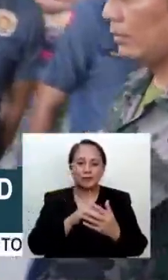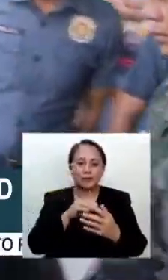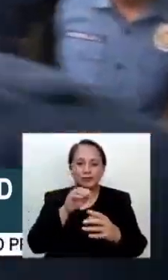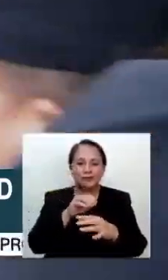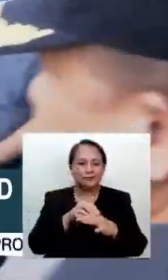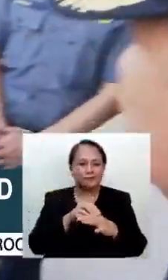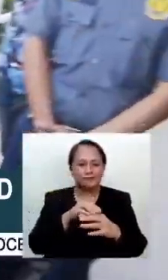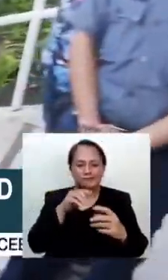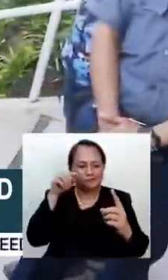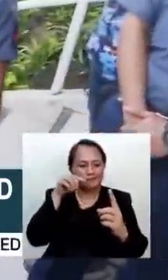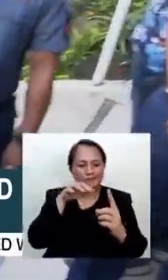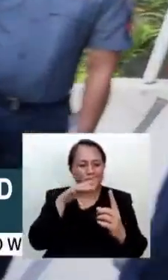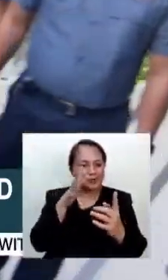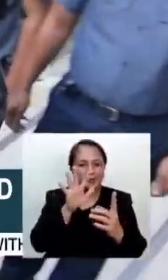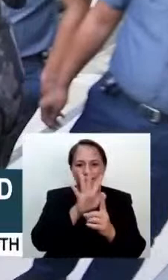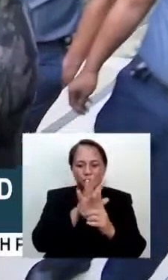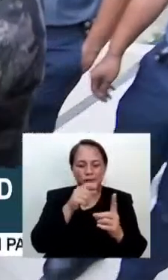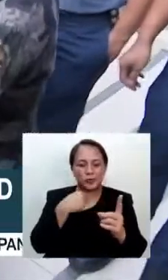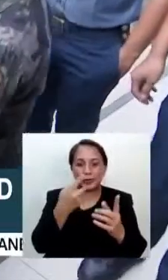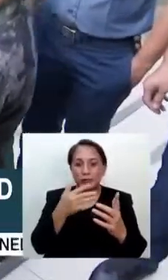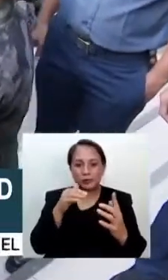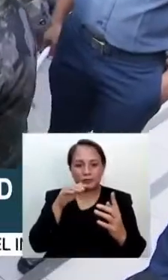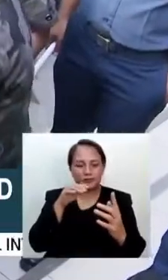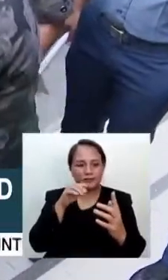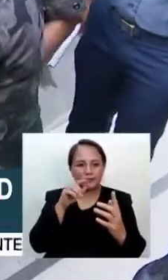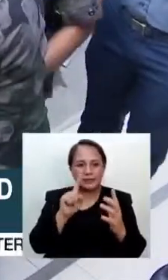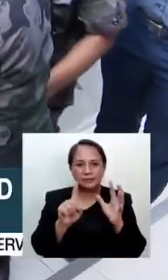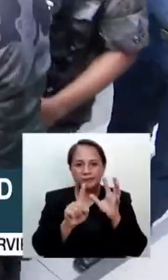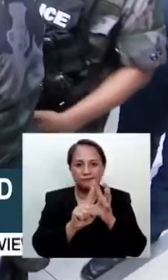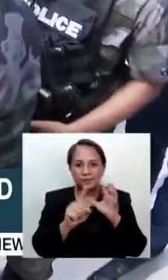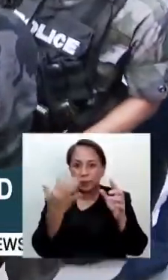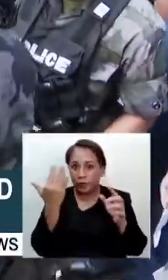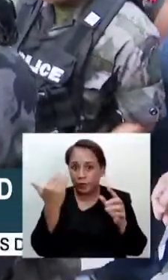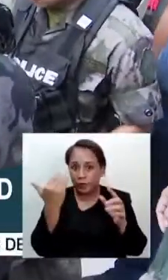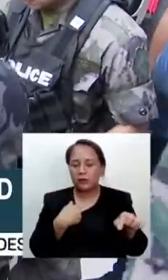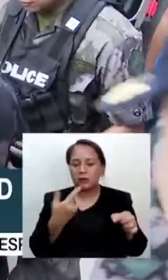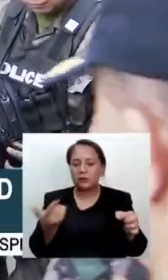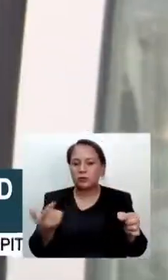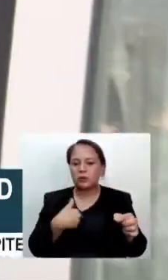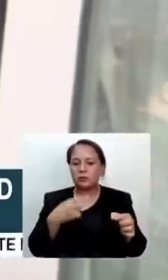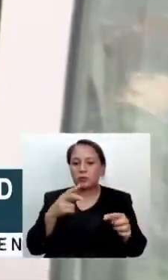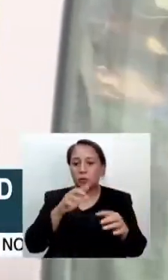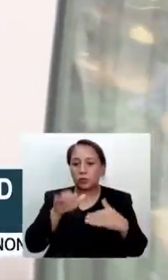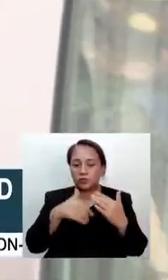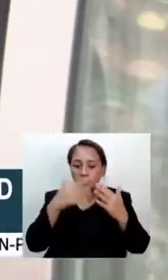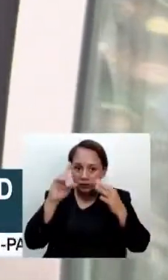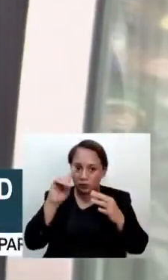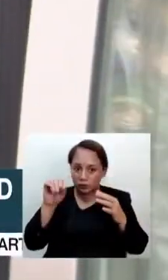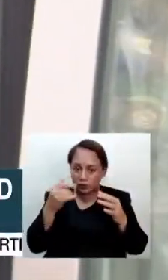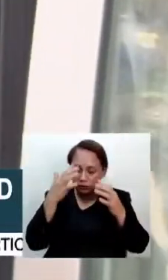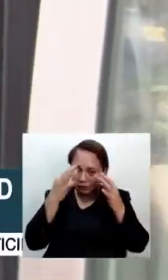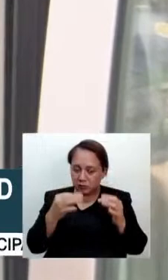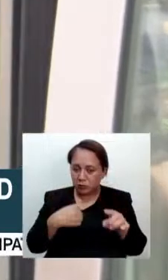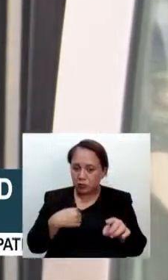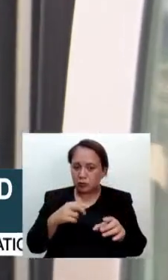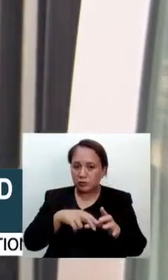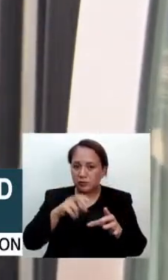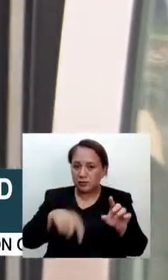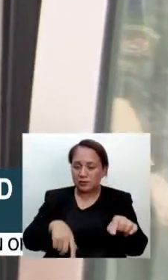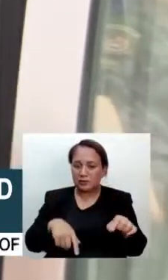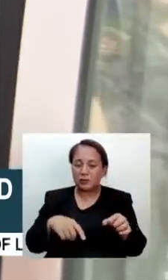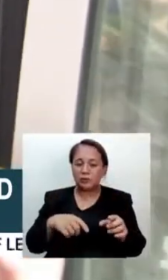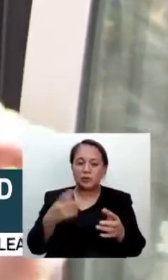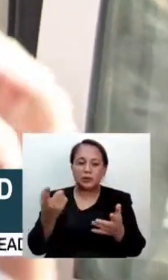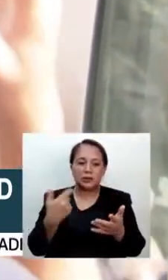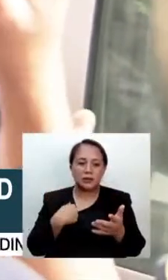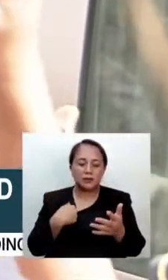of the state. He challenges the Department of Justice to withdraw the cases against De Lima. Now, the main star witness